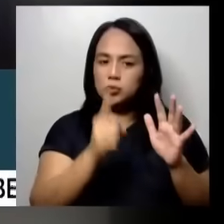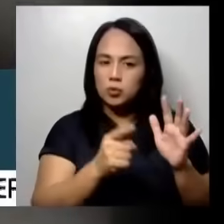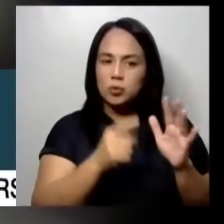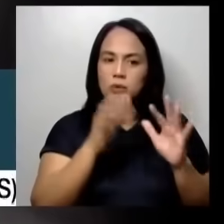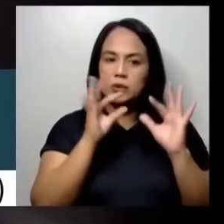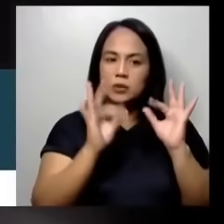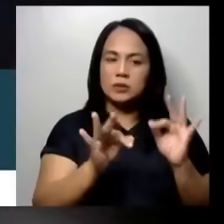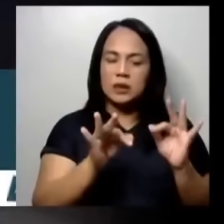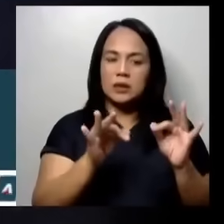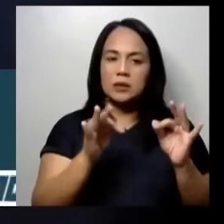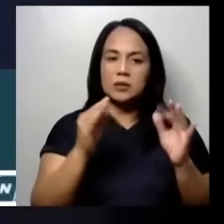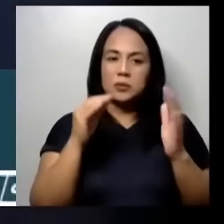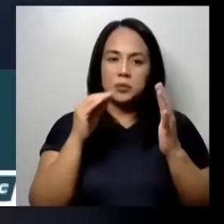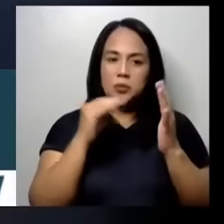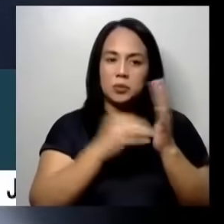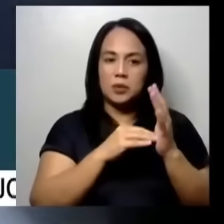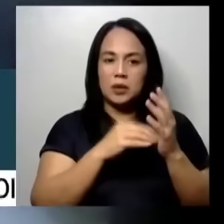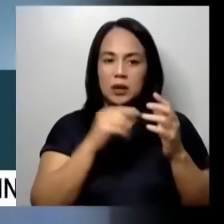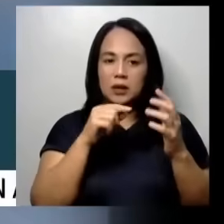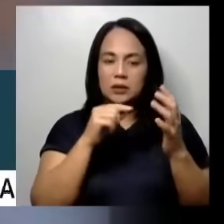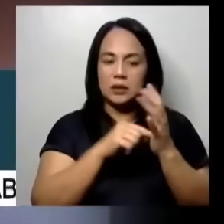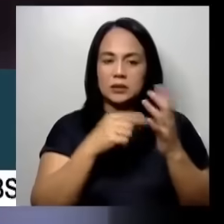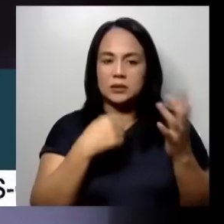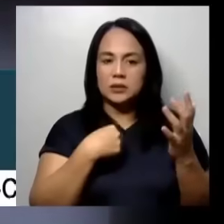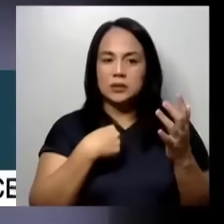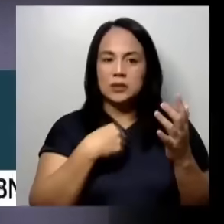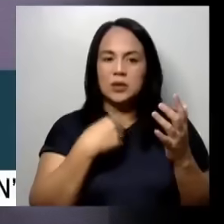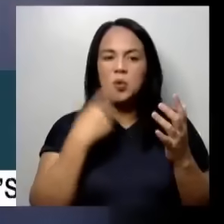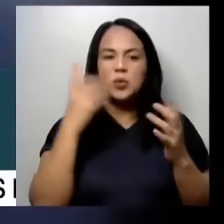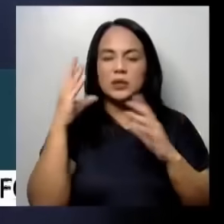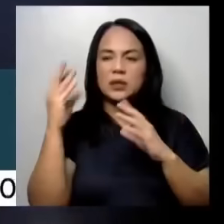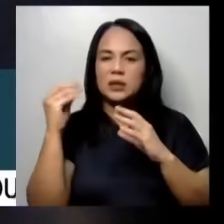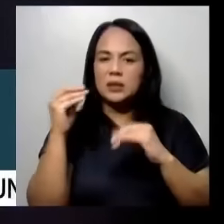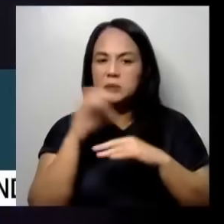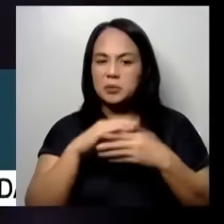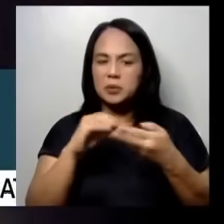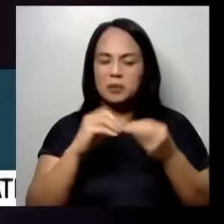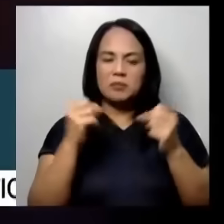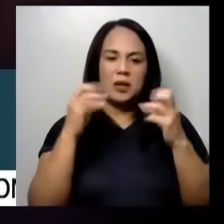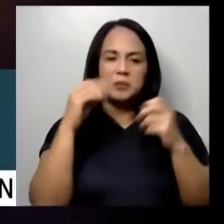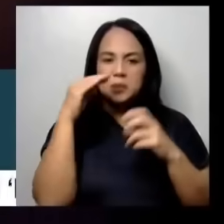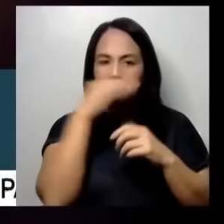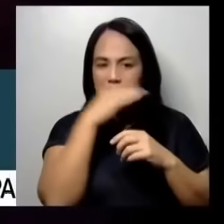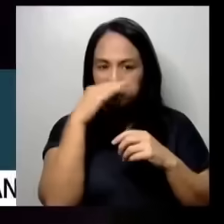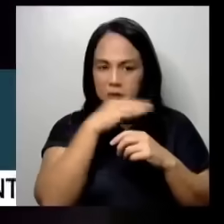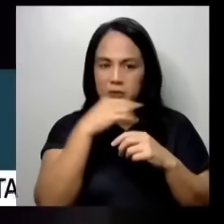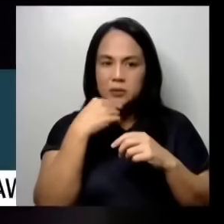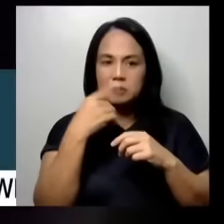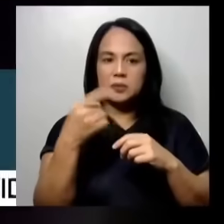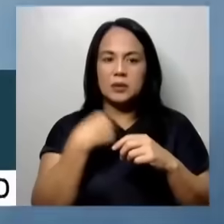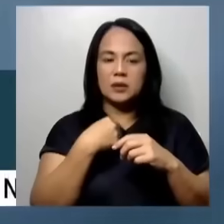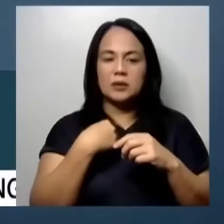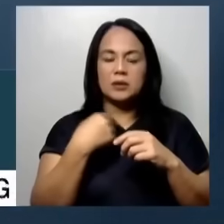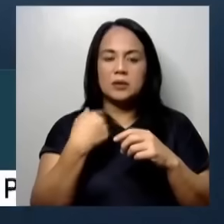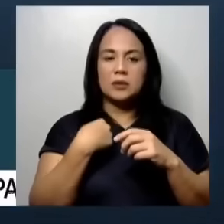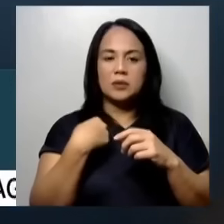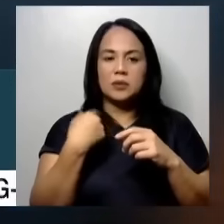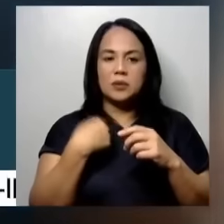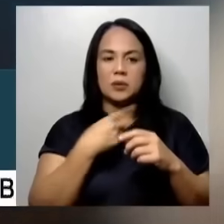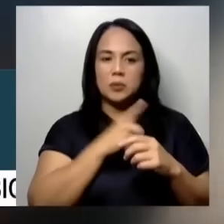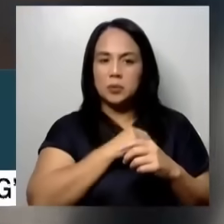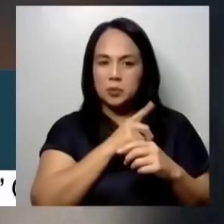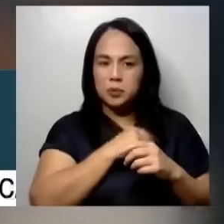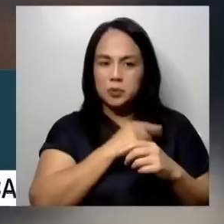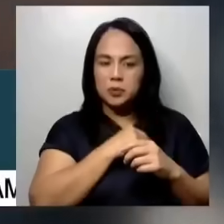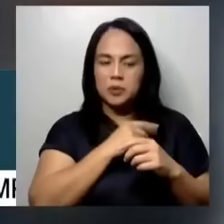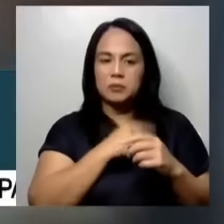complaints filed against accusers are pure hearsay and full of lies. Valeroso added, he was disturbed by his conscience and had planned to recant